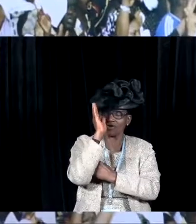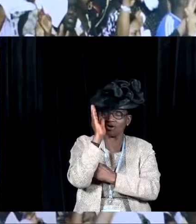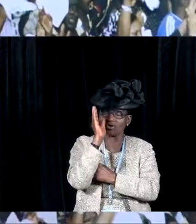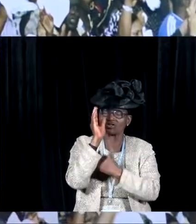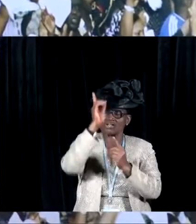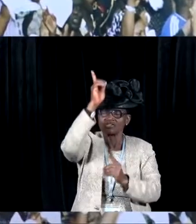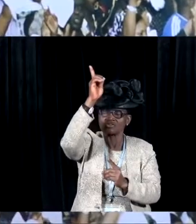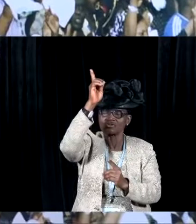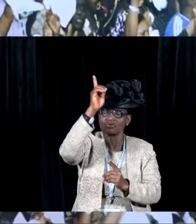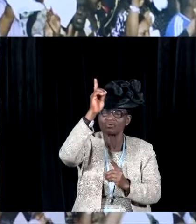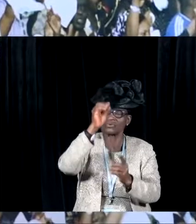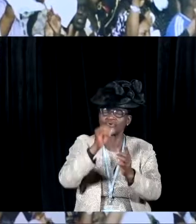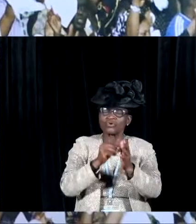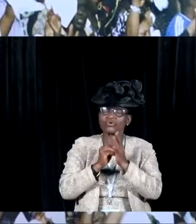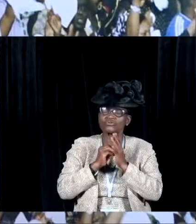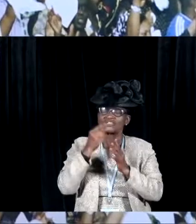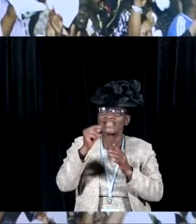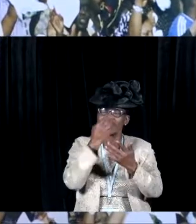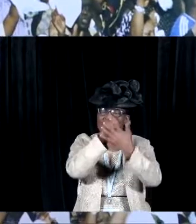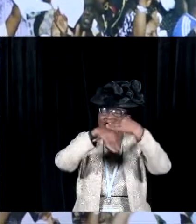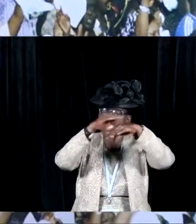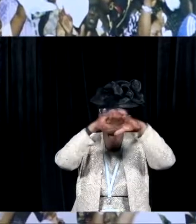You own the heavens, you own the earth.